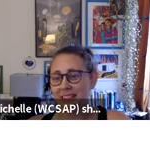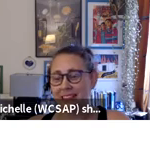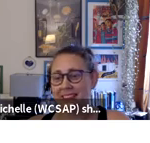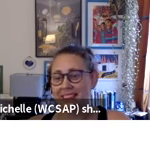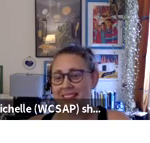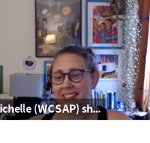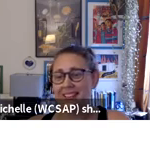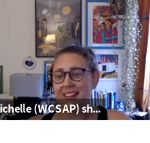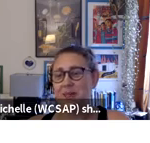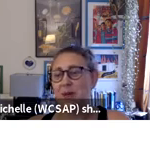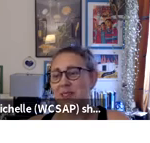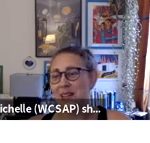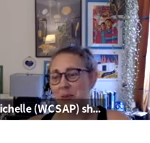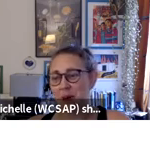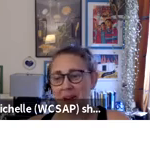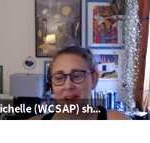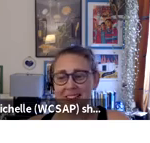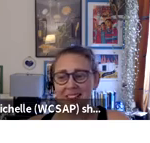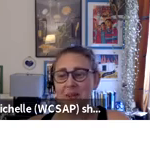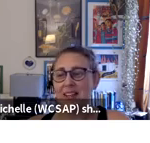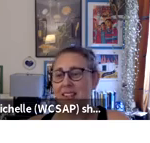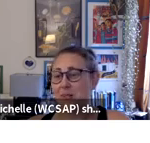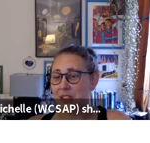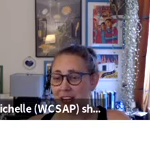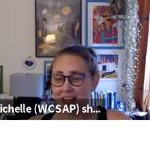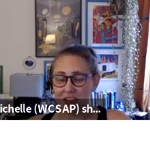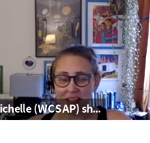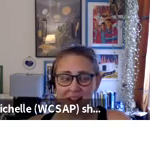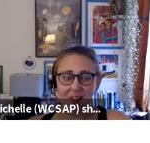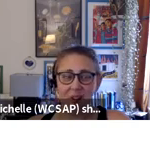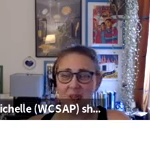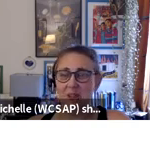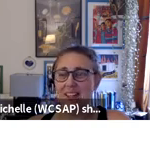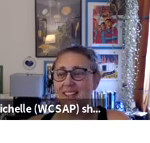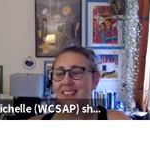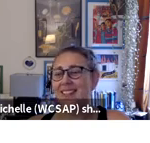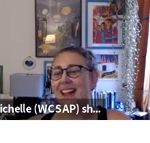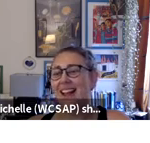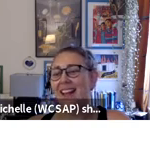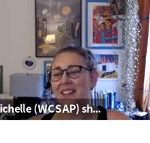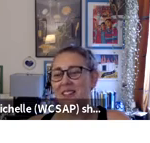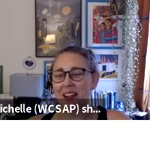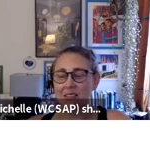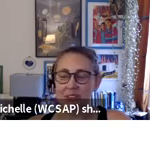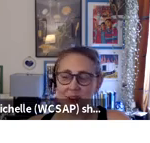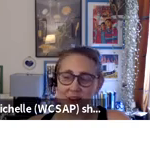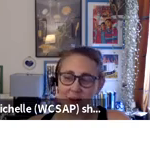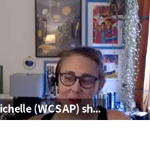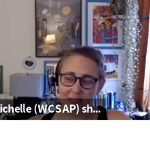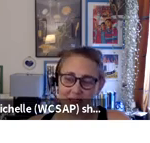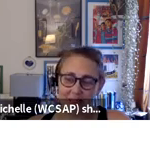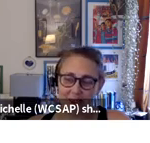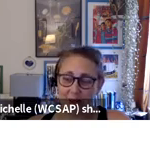this, that the person that you're working with is not ready to make changes or do things. And you're having your